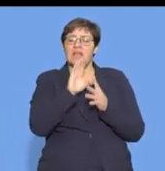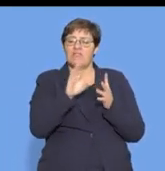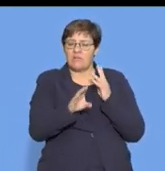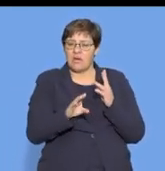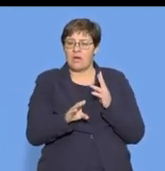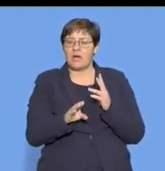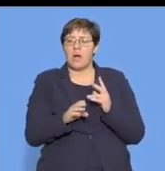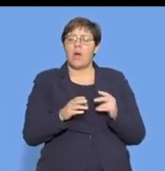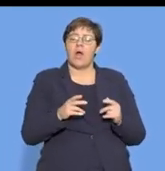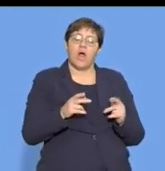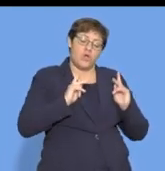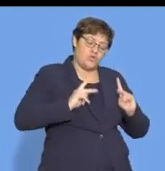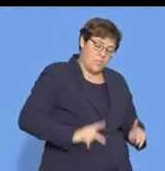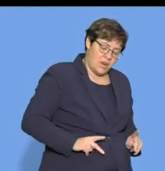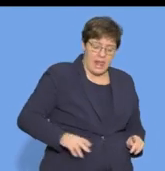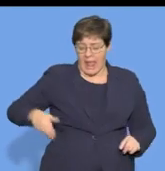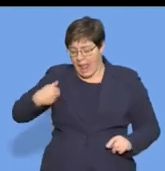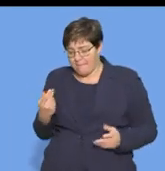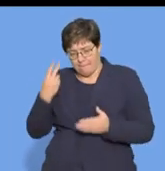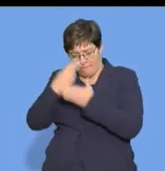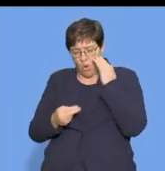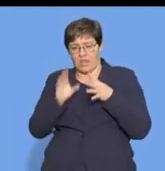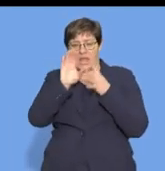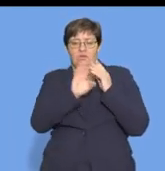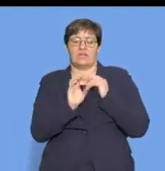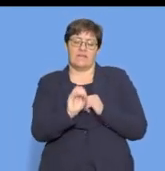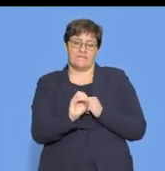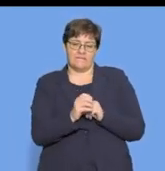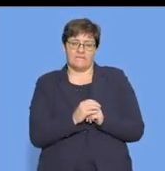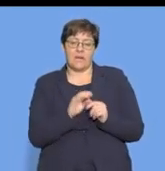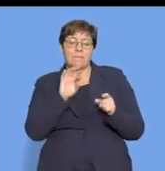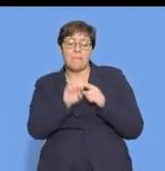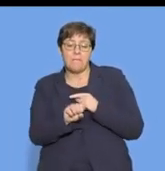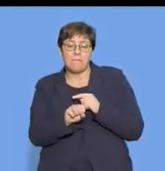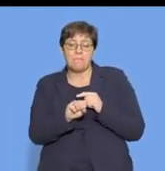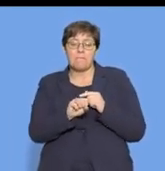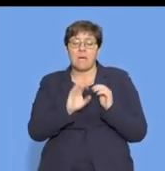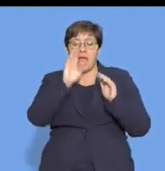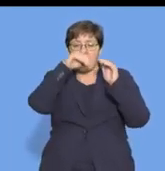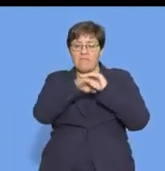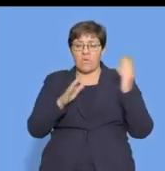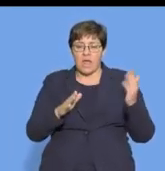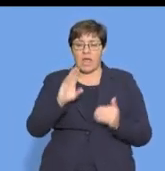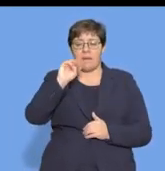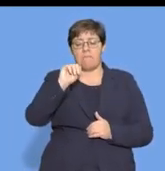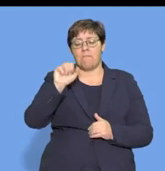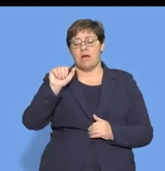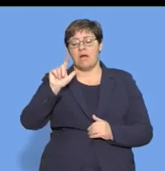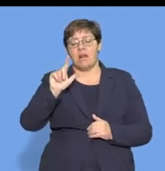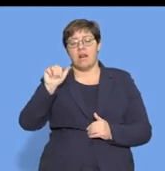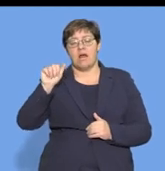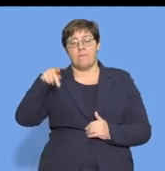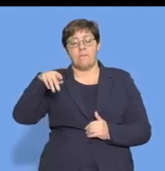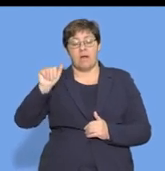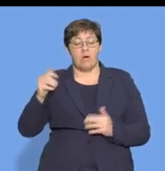They had characteristics of both apes and humans, and they were found near the caves in Malapa in South